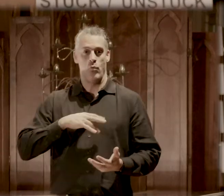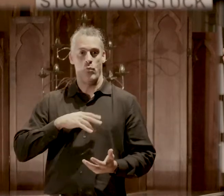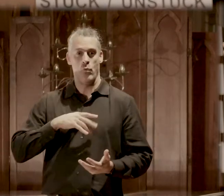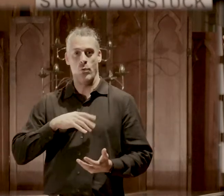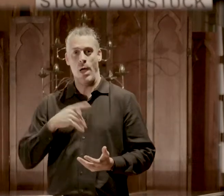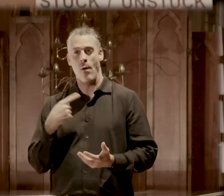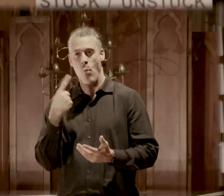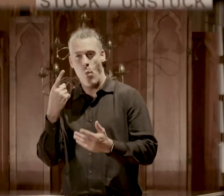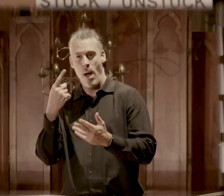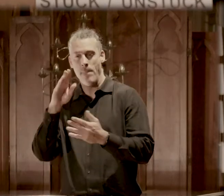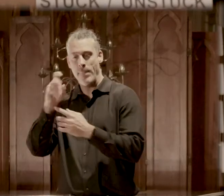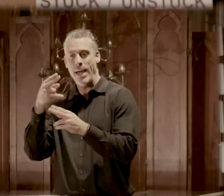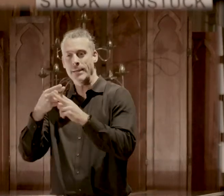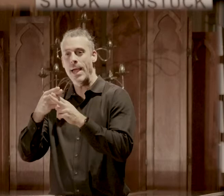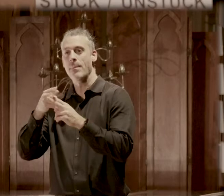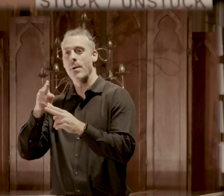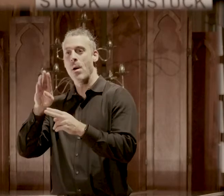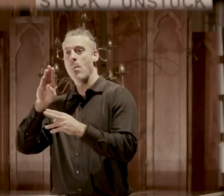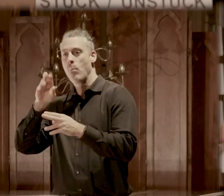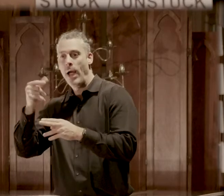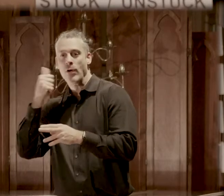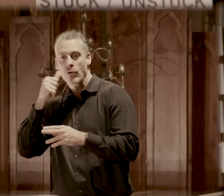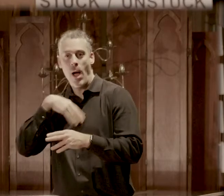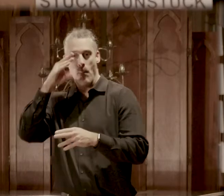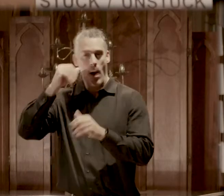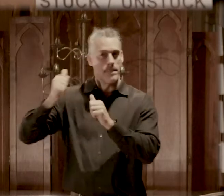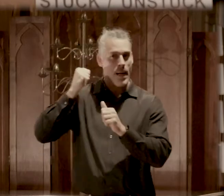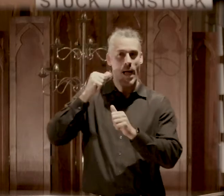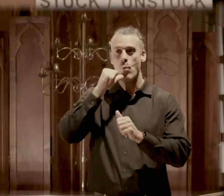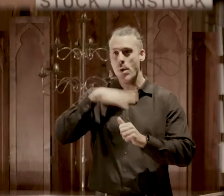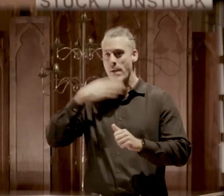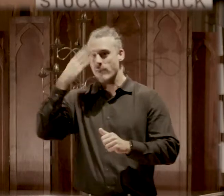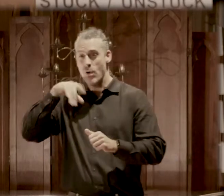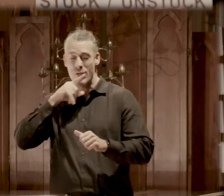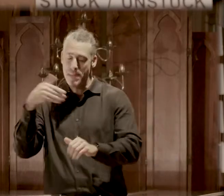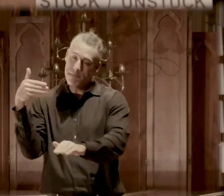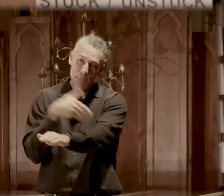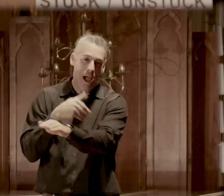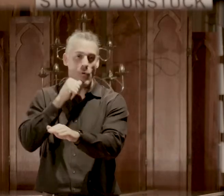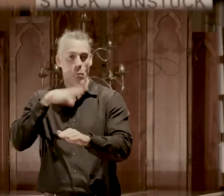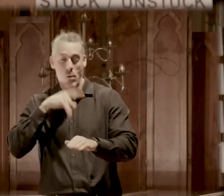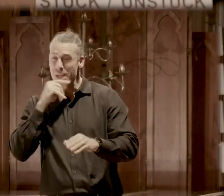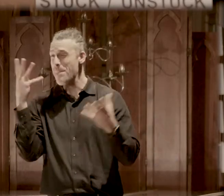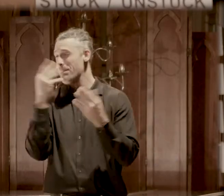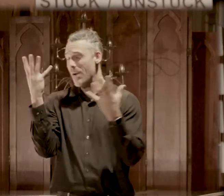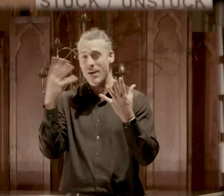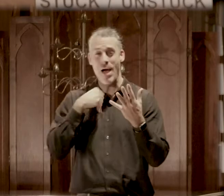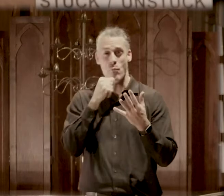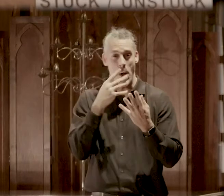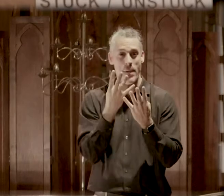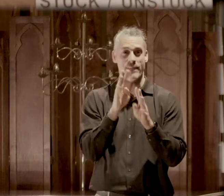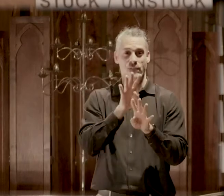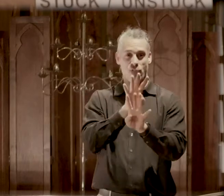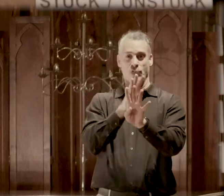The cool thing about Riot Girl was it was just like boys in the back, girls in the front, like women empowerment. It just is a beautiful,